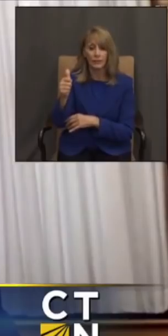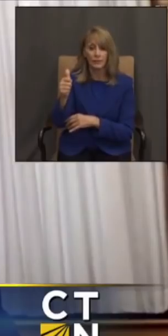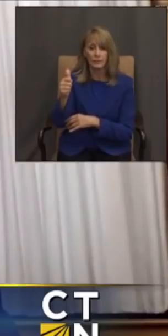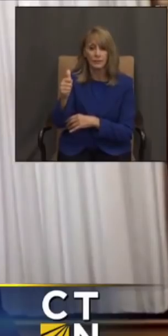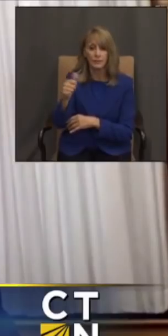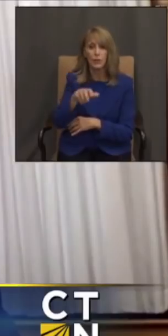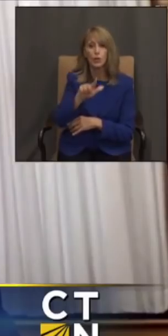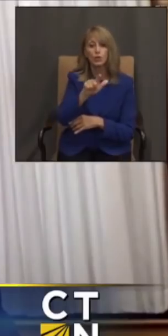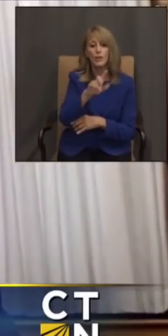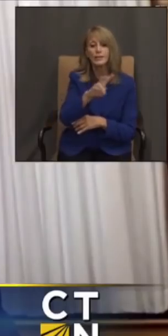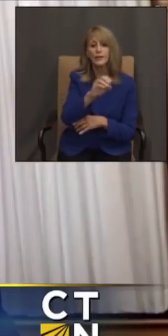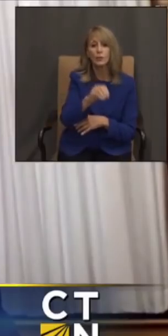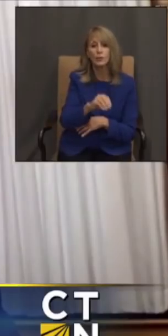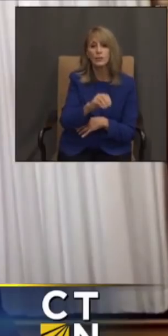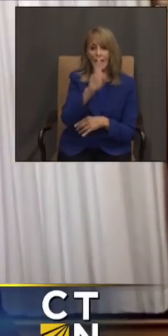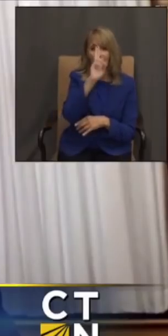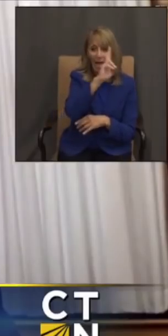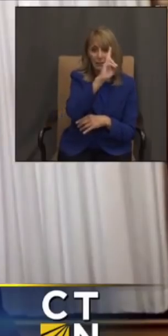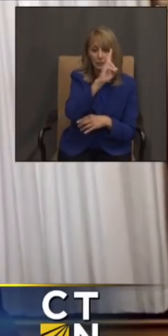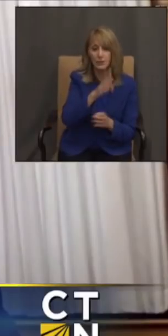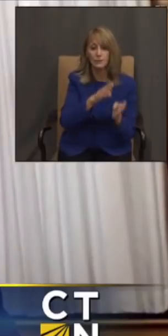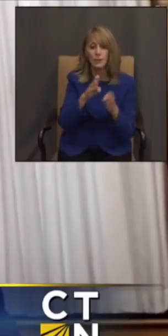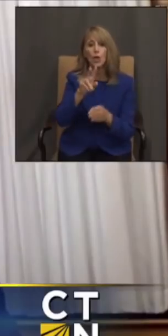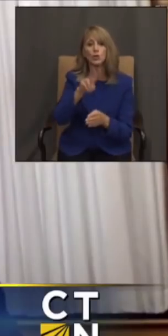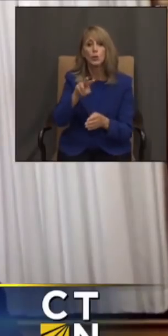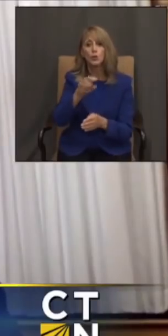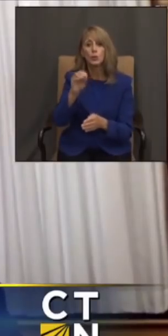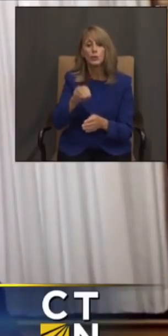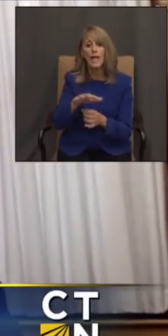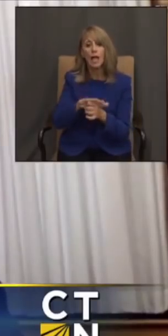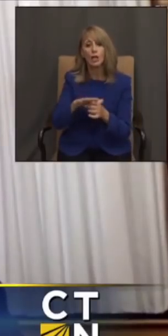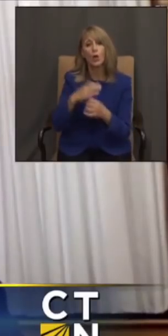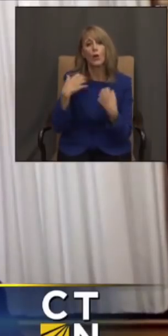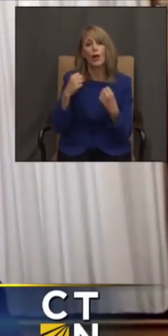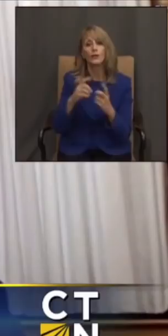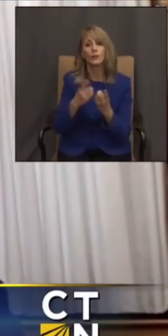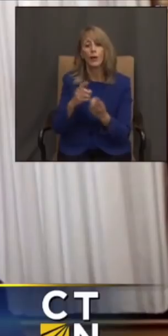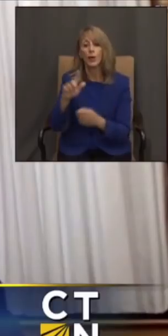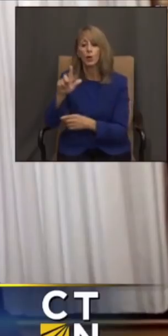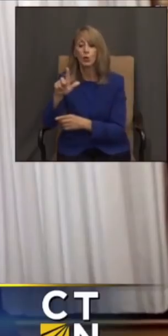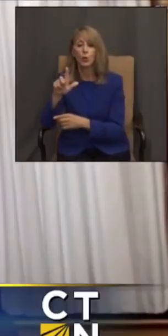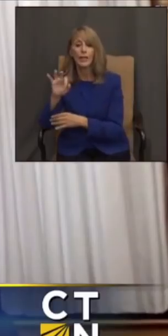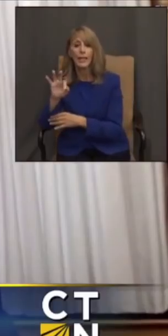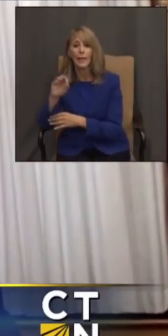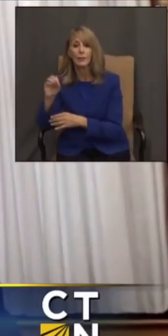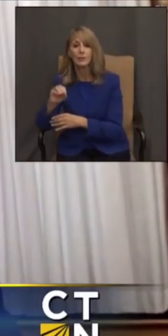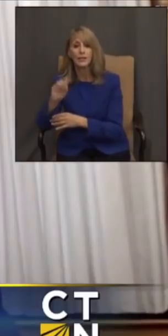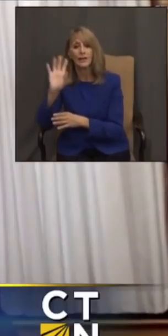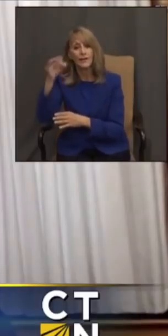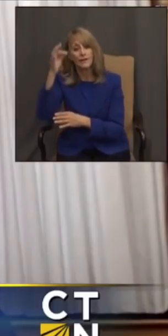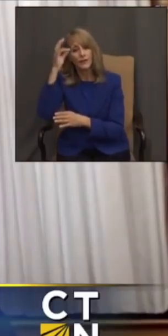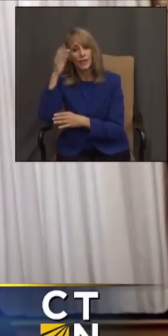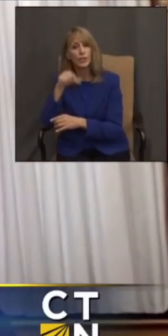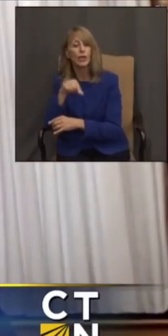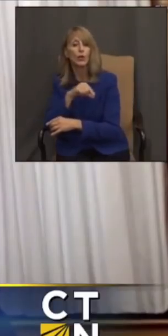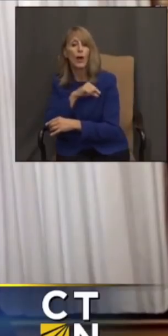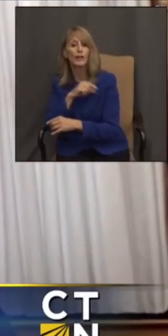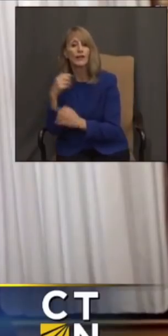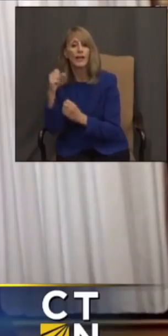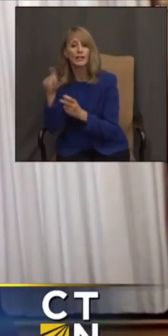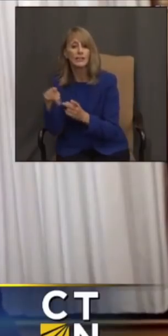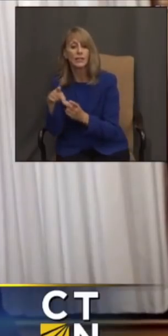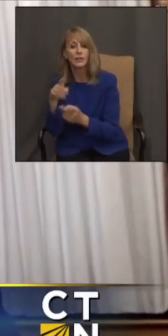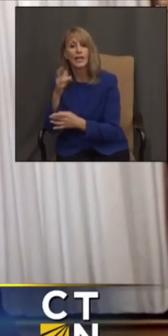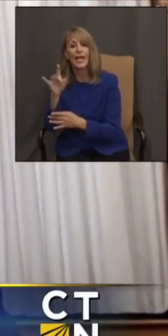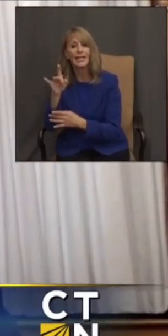it's 27% for hospitals, 22% for local health departments, 29% for federally qualified health centers, and